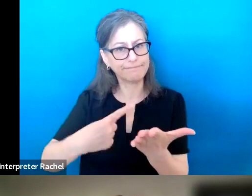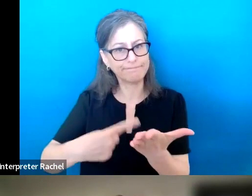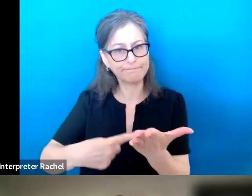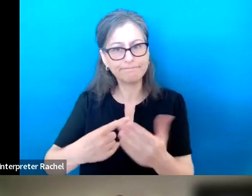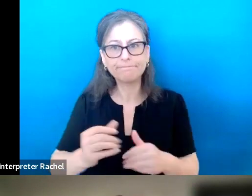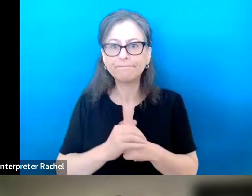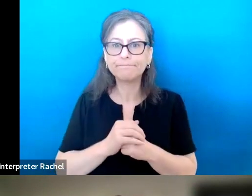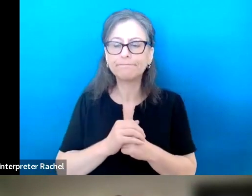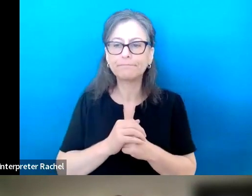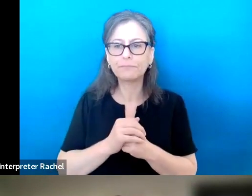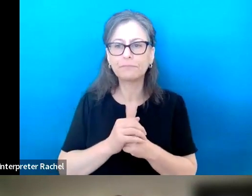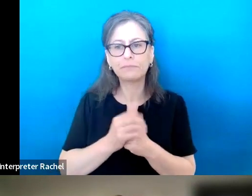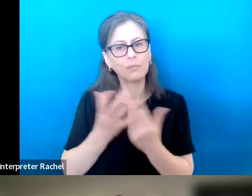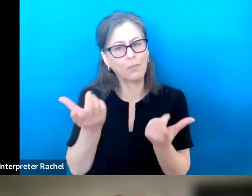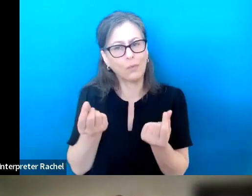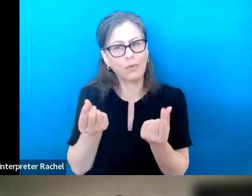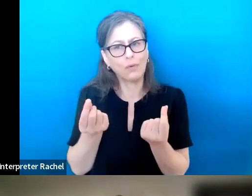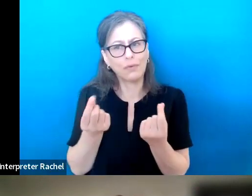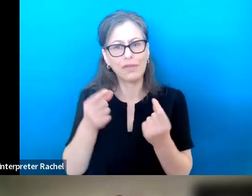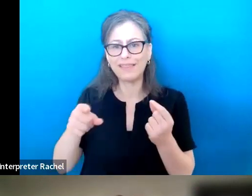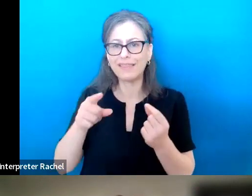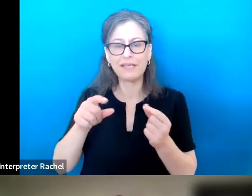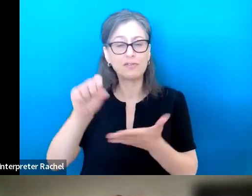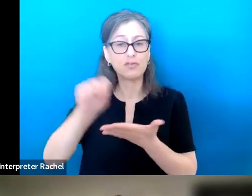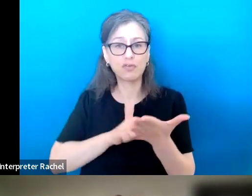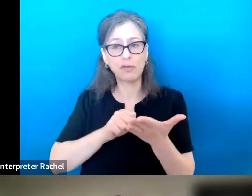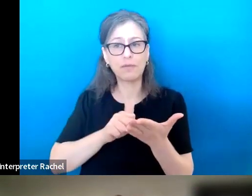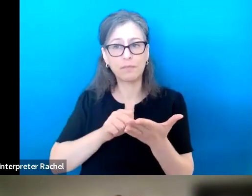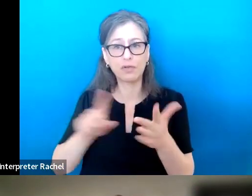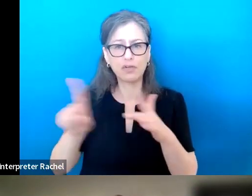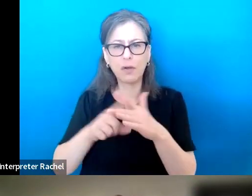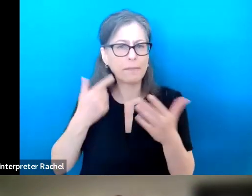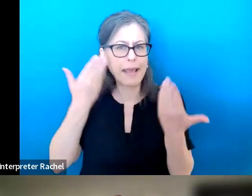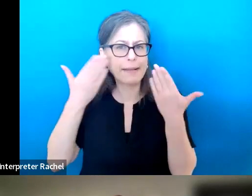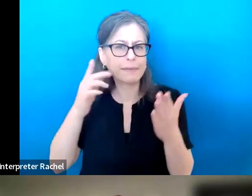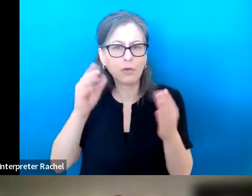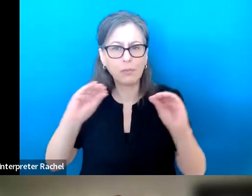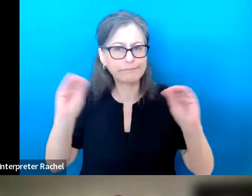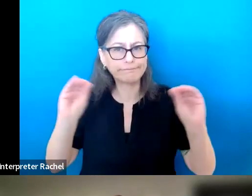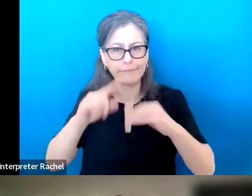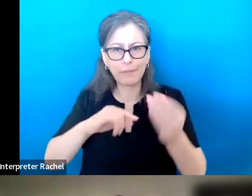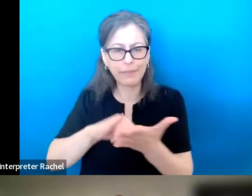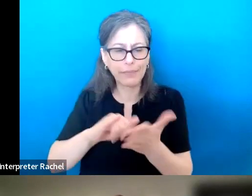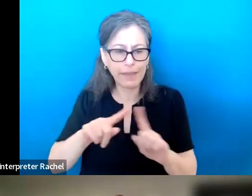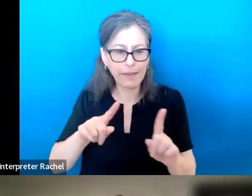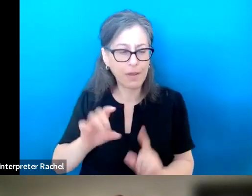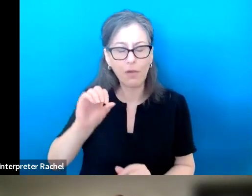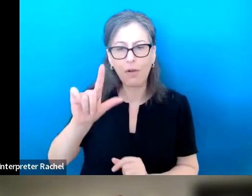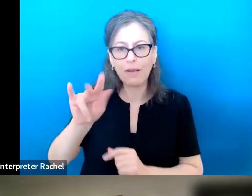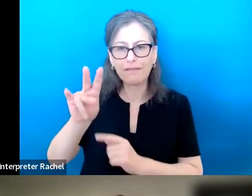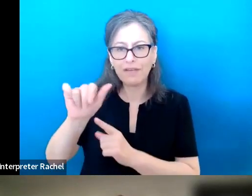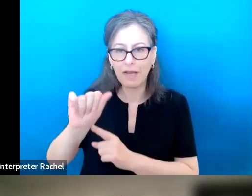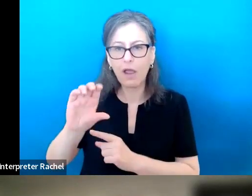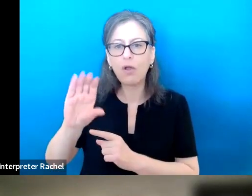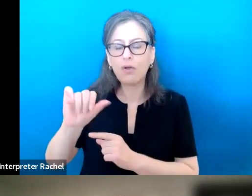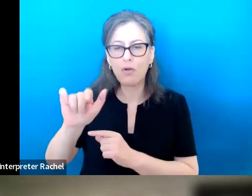So, I mean, what can I say? This script turned up for me, not knowing anything about it except for Olivia Colman was already attached to